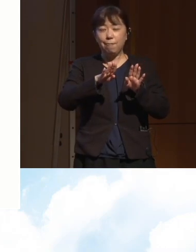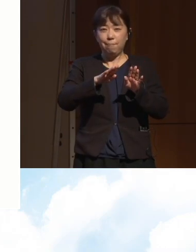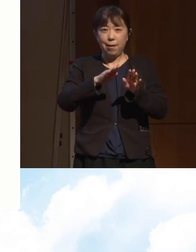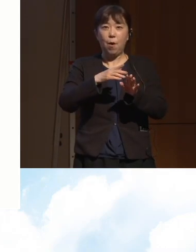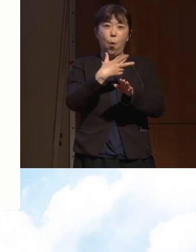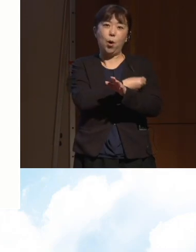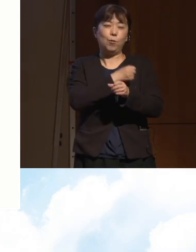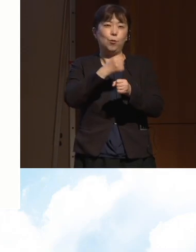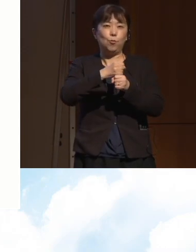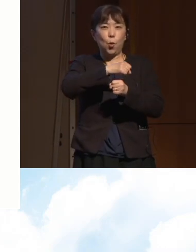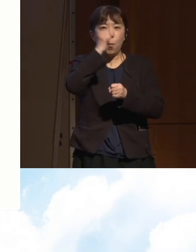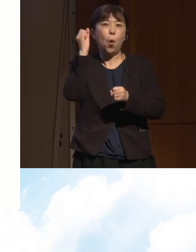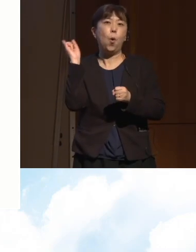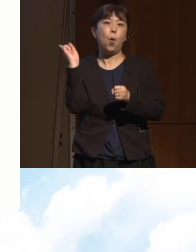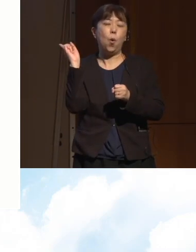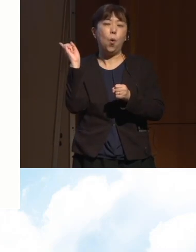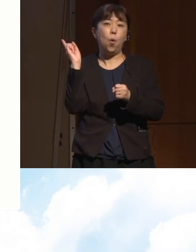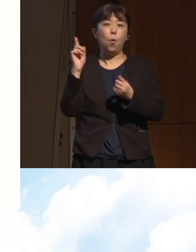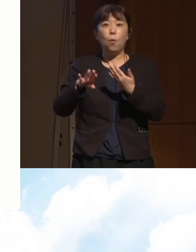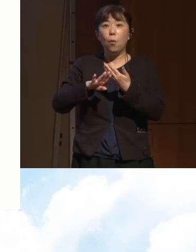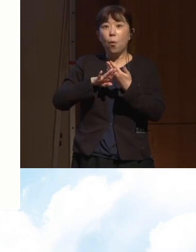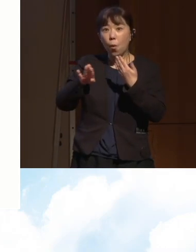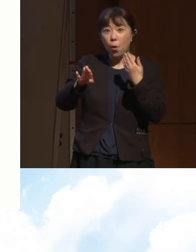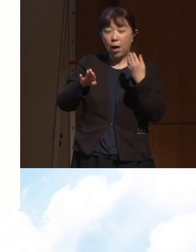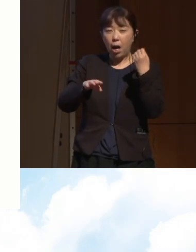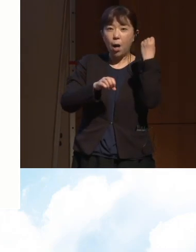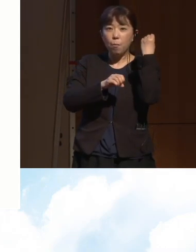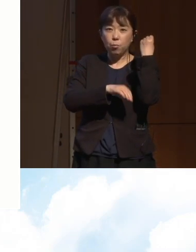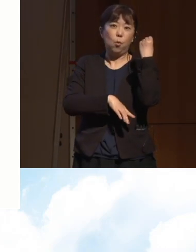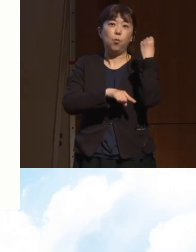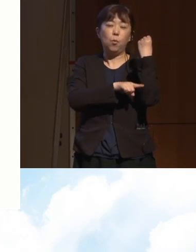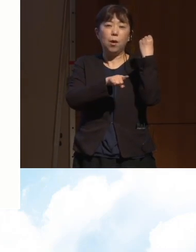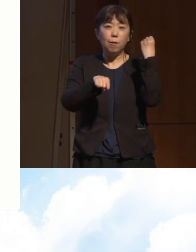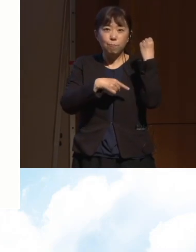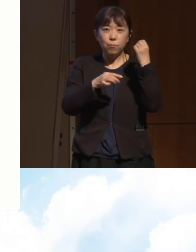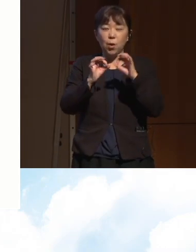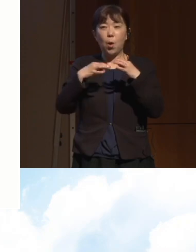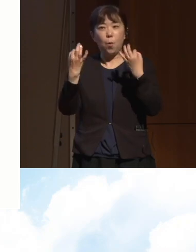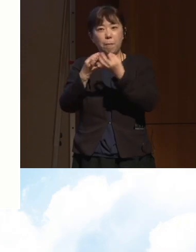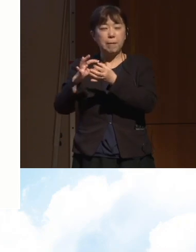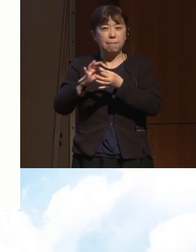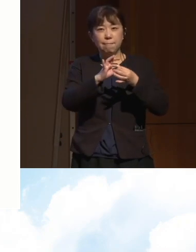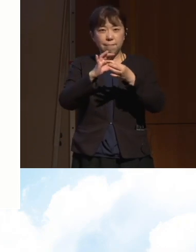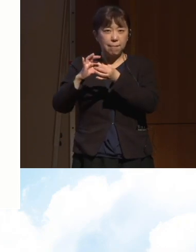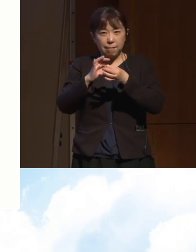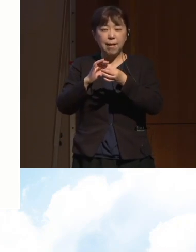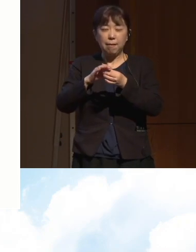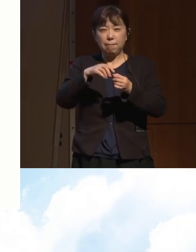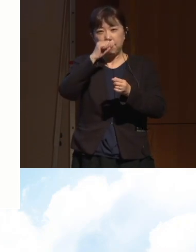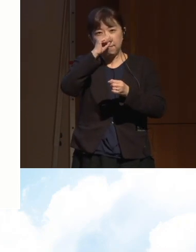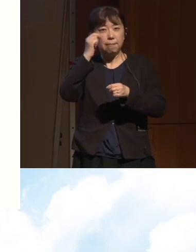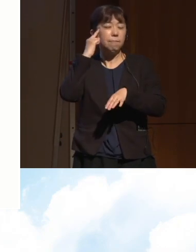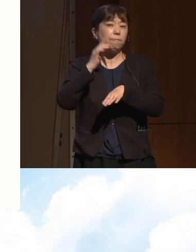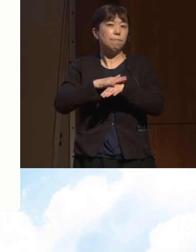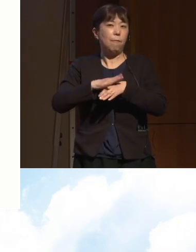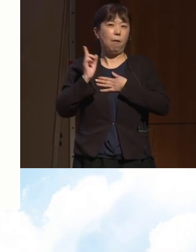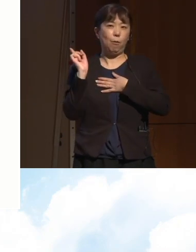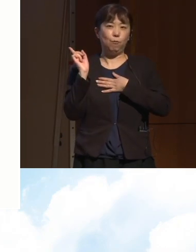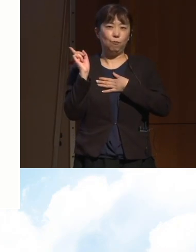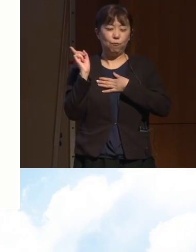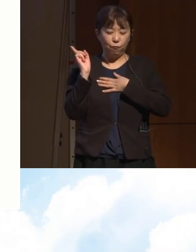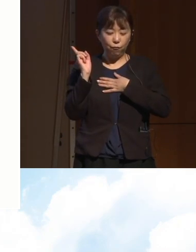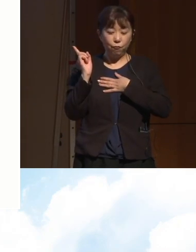across families. And so this is on the left-hand side, the structure of